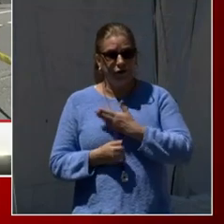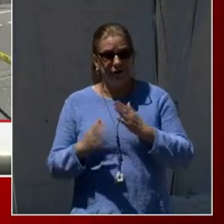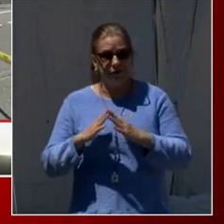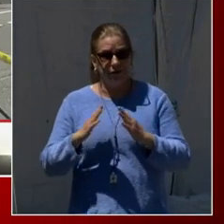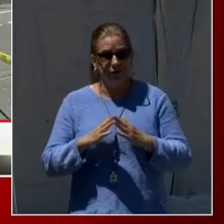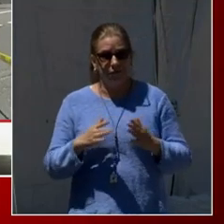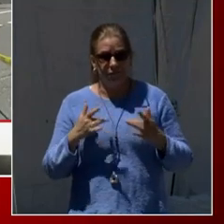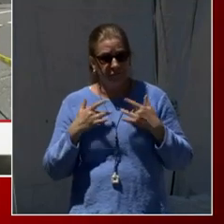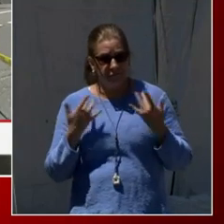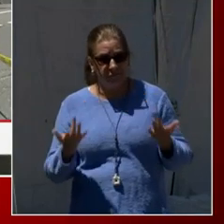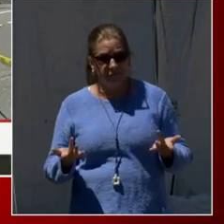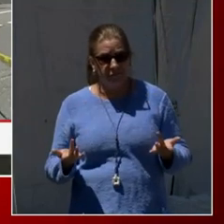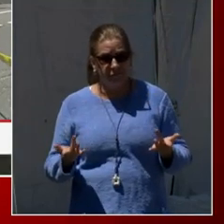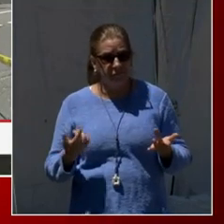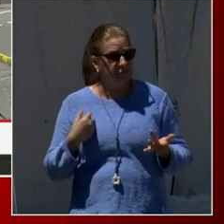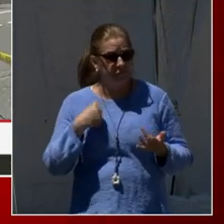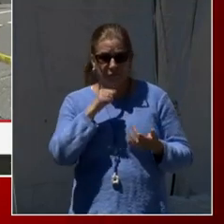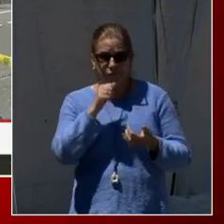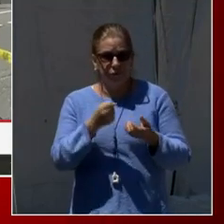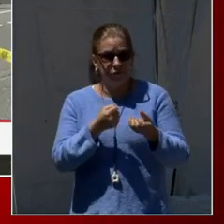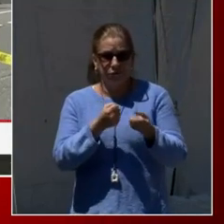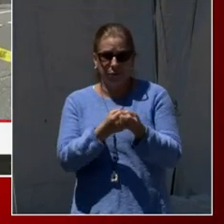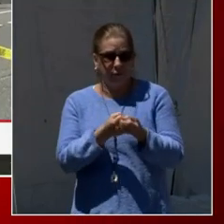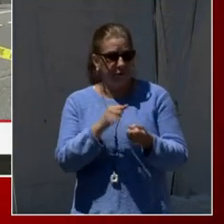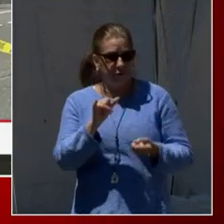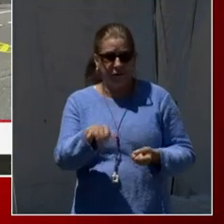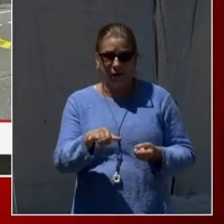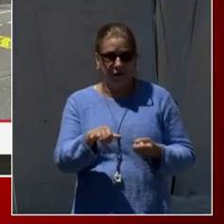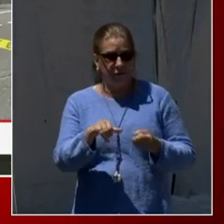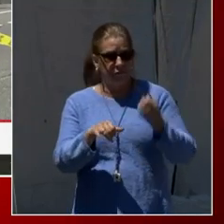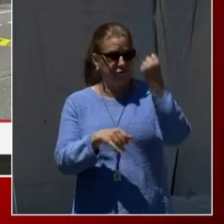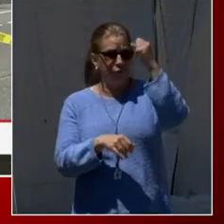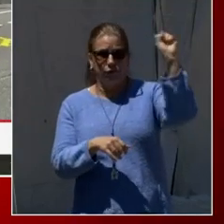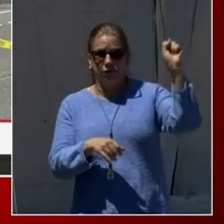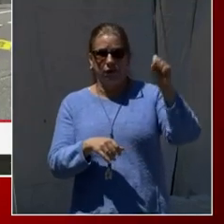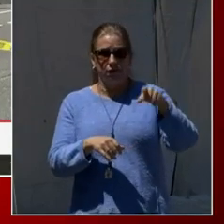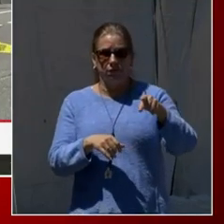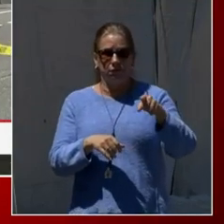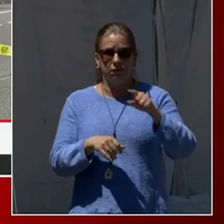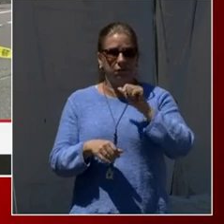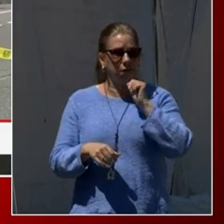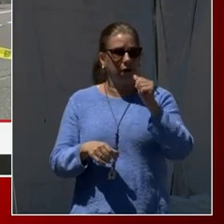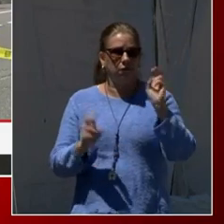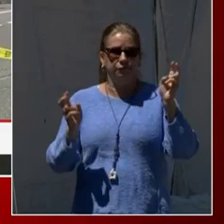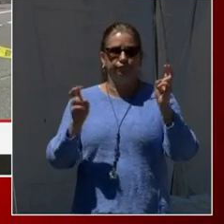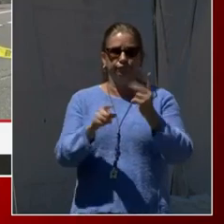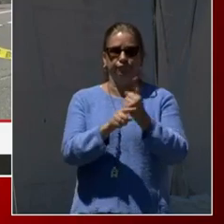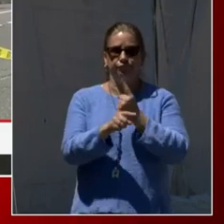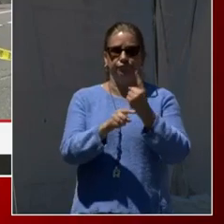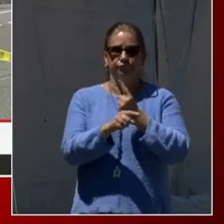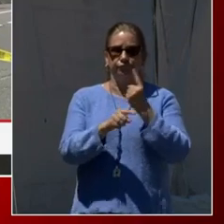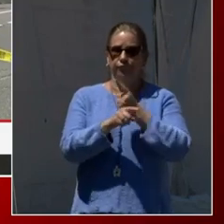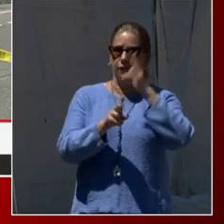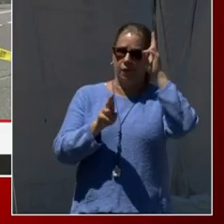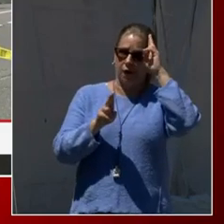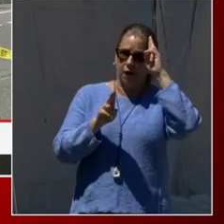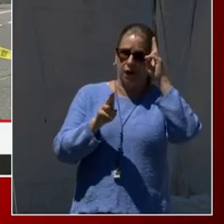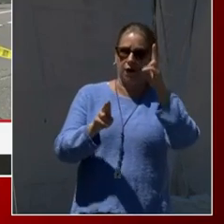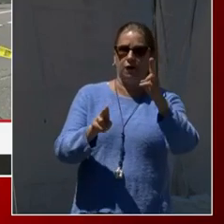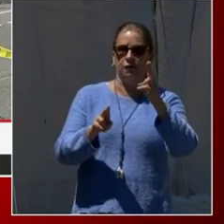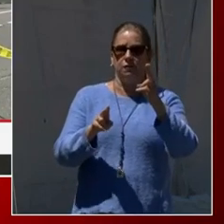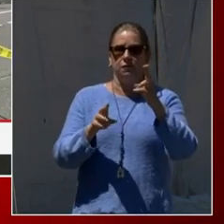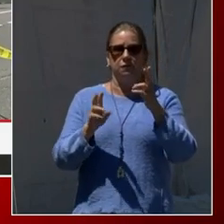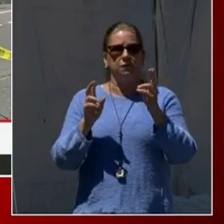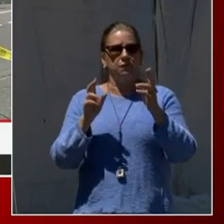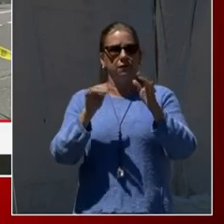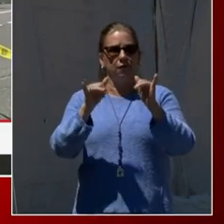not advancing the cause. That is not a respectful way to treat the memory of a person who unnecessarily lost